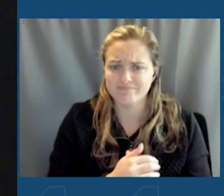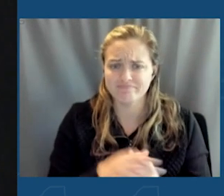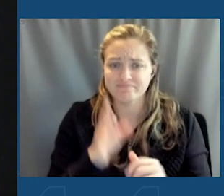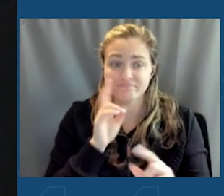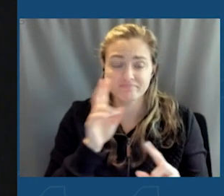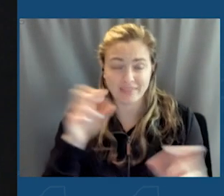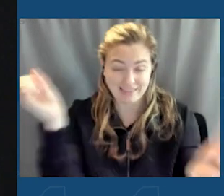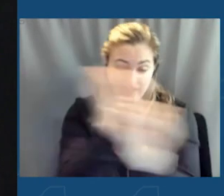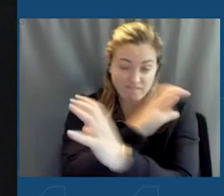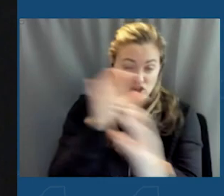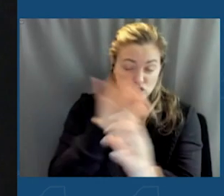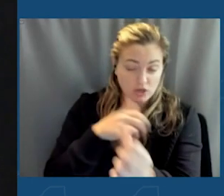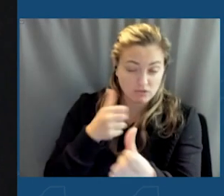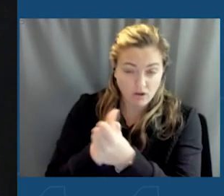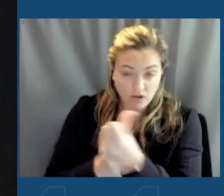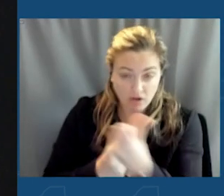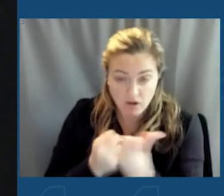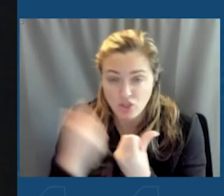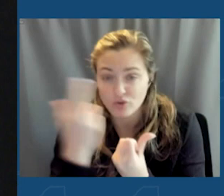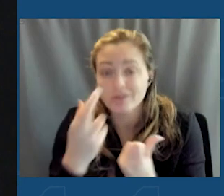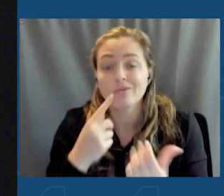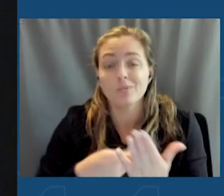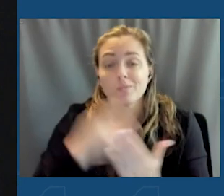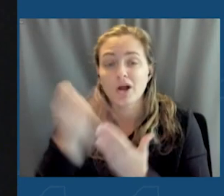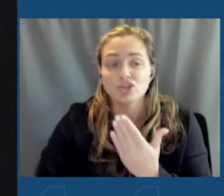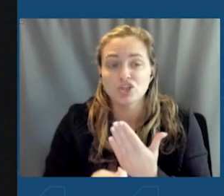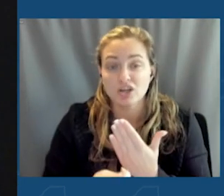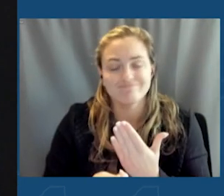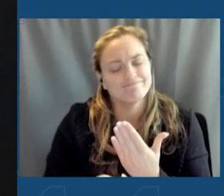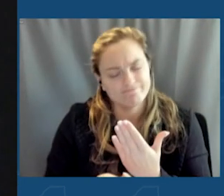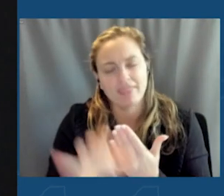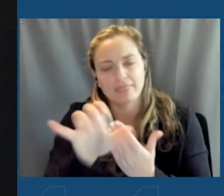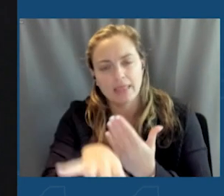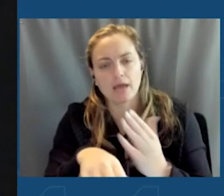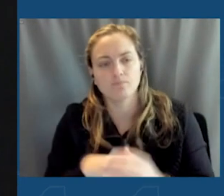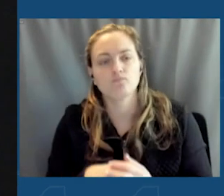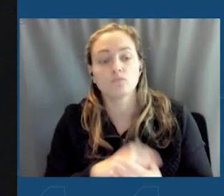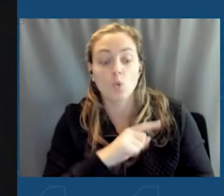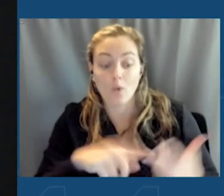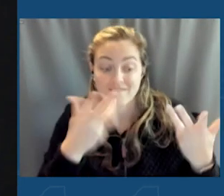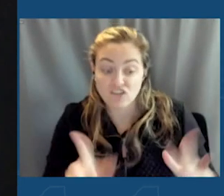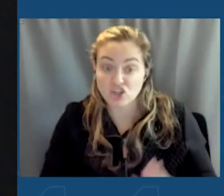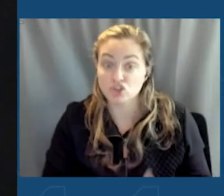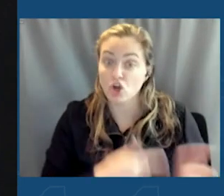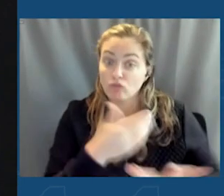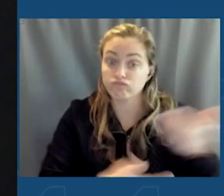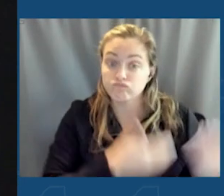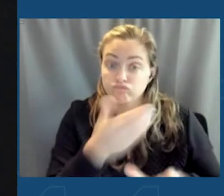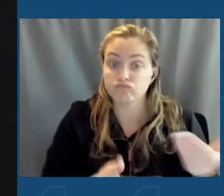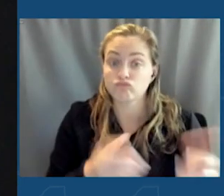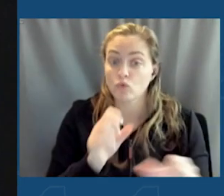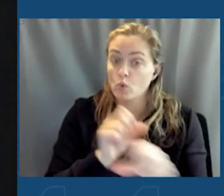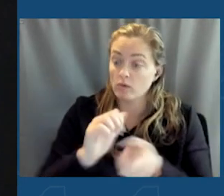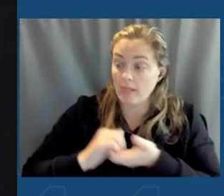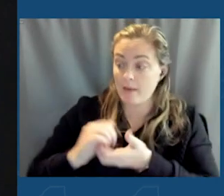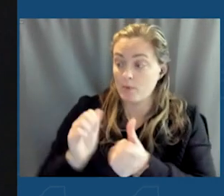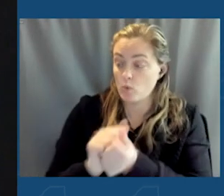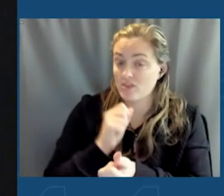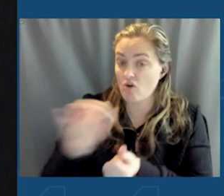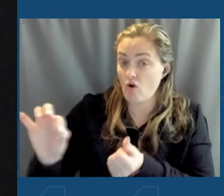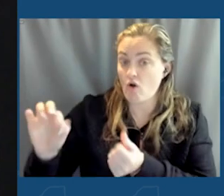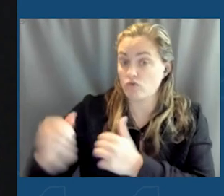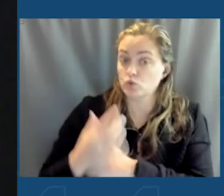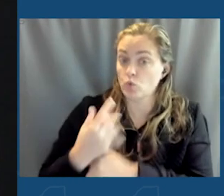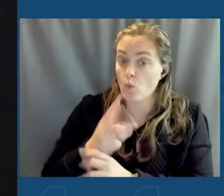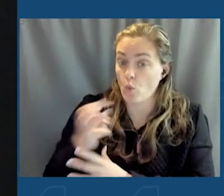think it's extraordinary. Once it's up and running, this training center will collaborate closely with our state's Offshore Wind Training Institute and